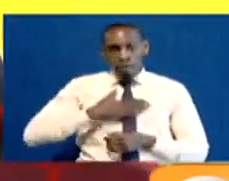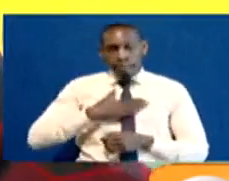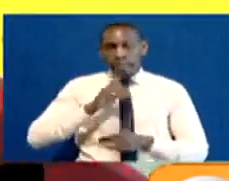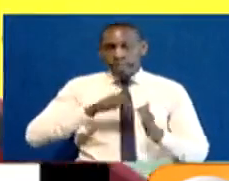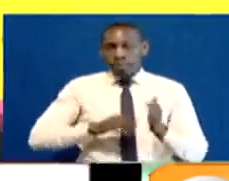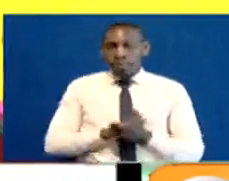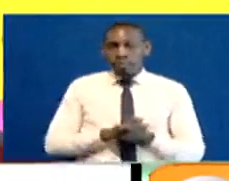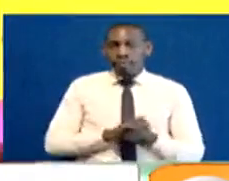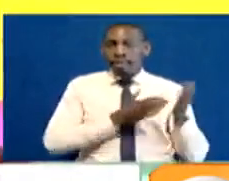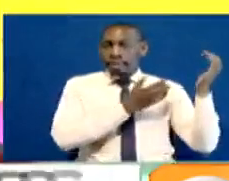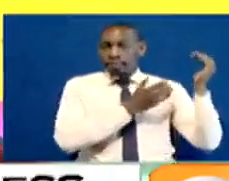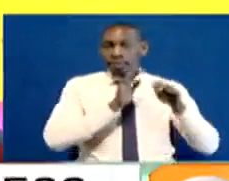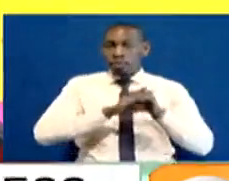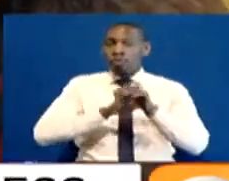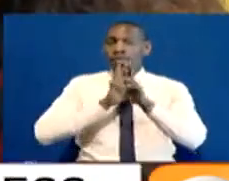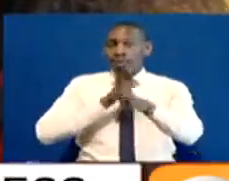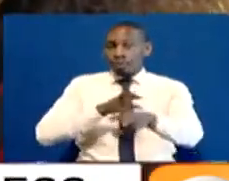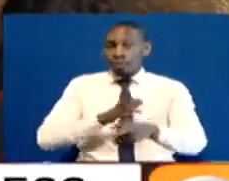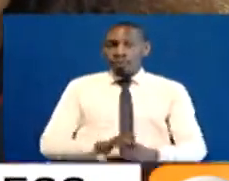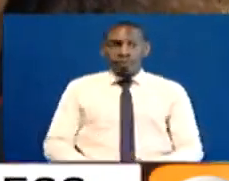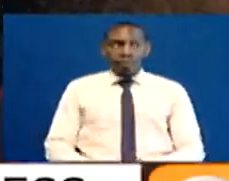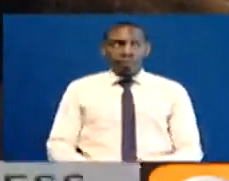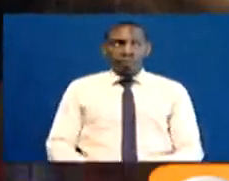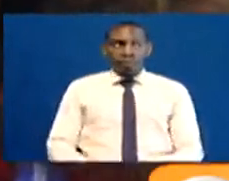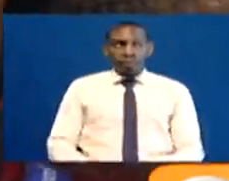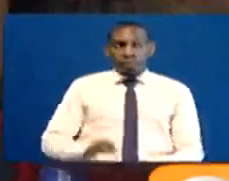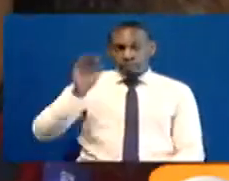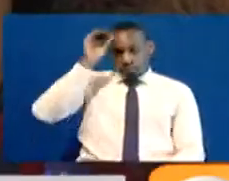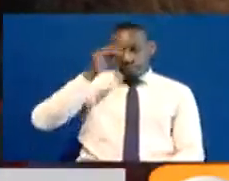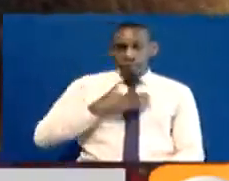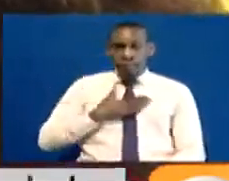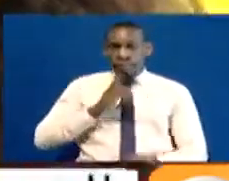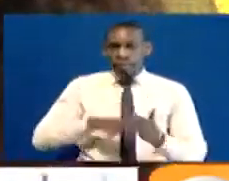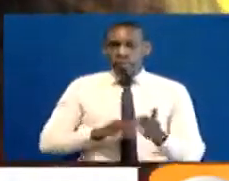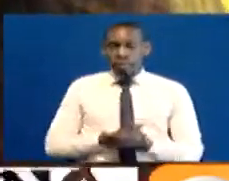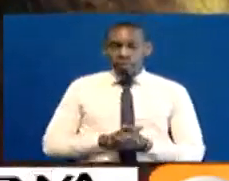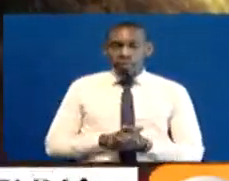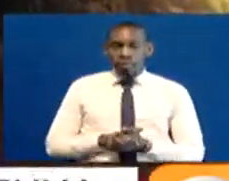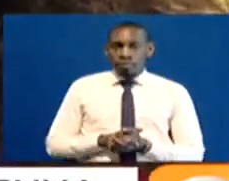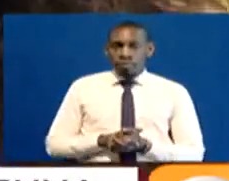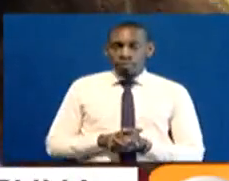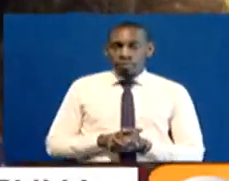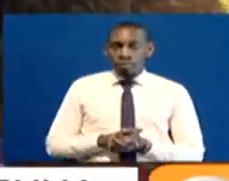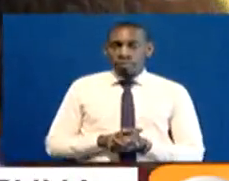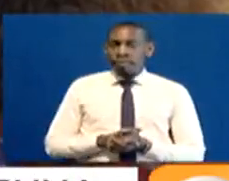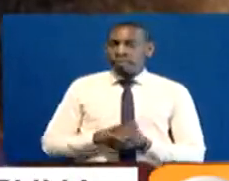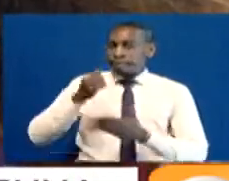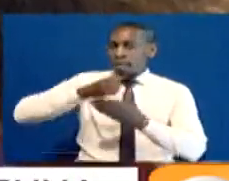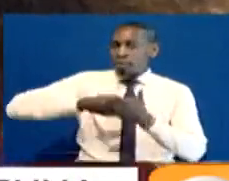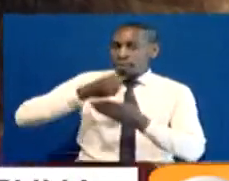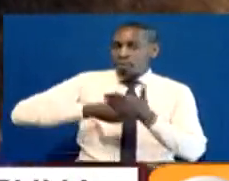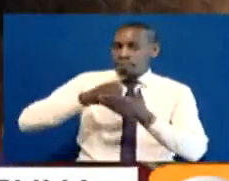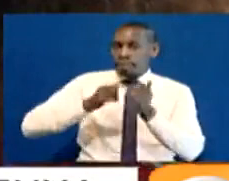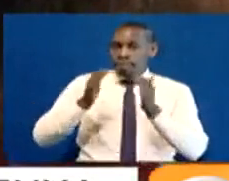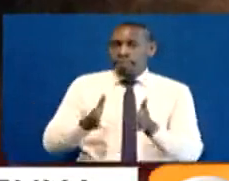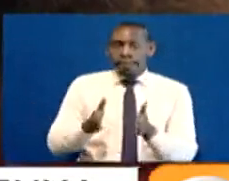to good results. My target is, of course, is to have them perform as best as I can. Being a player